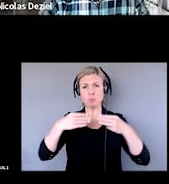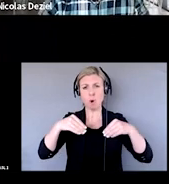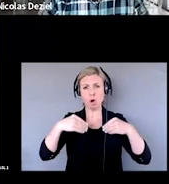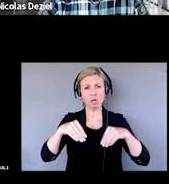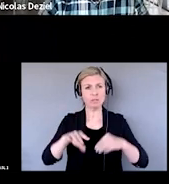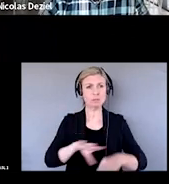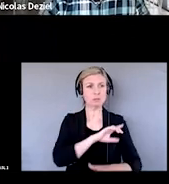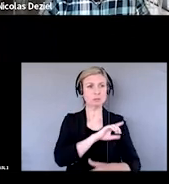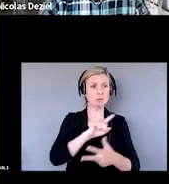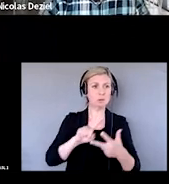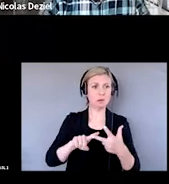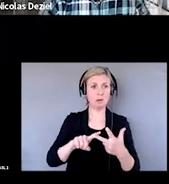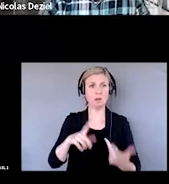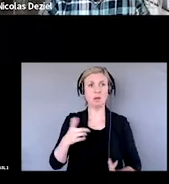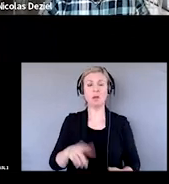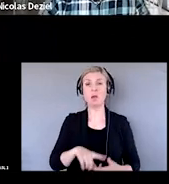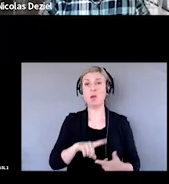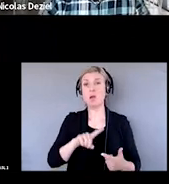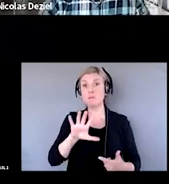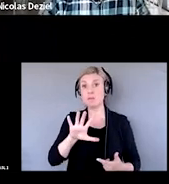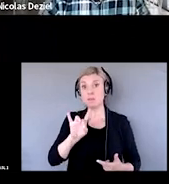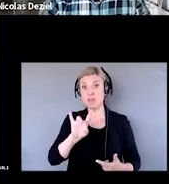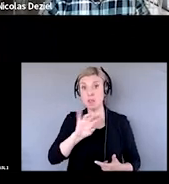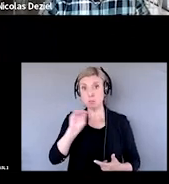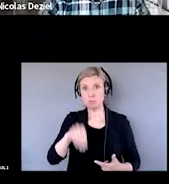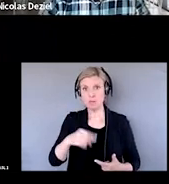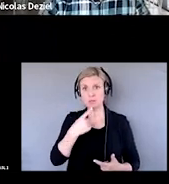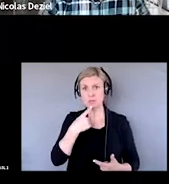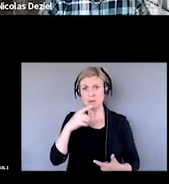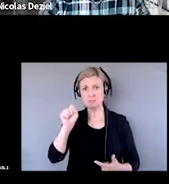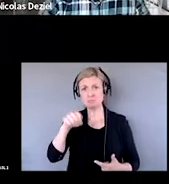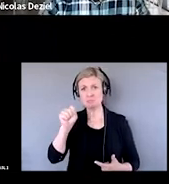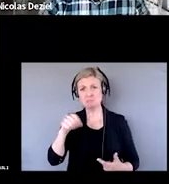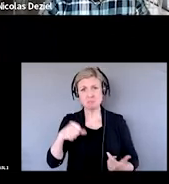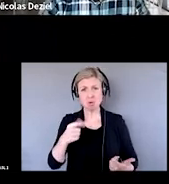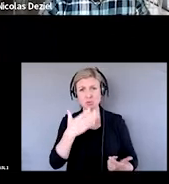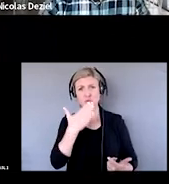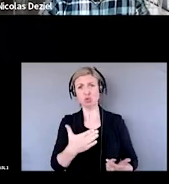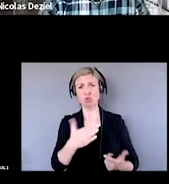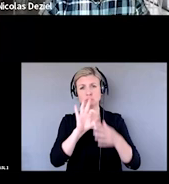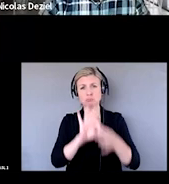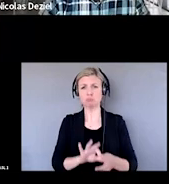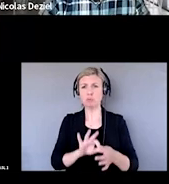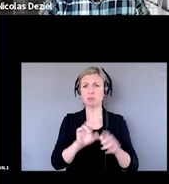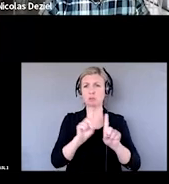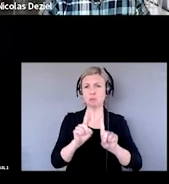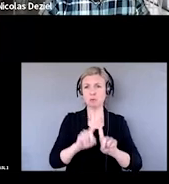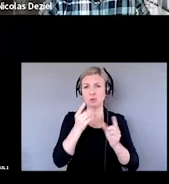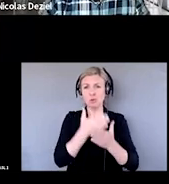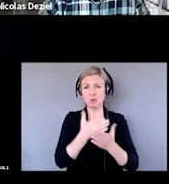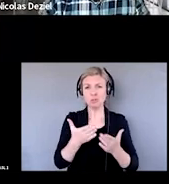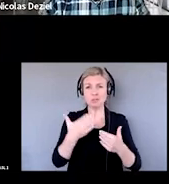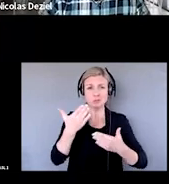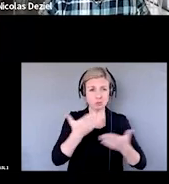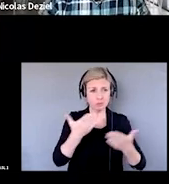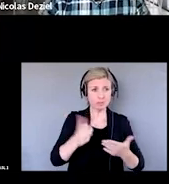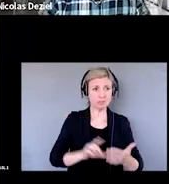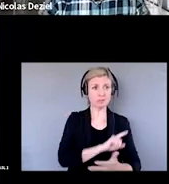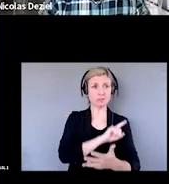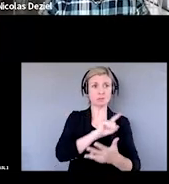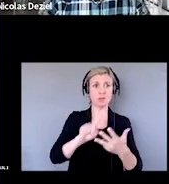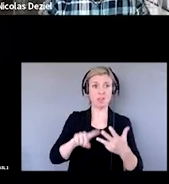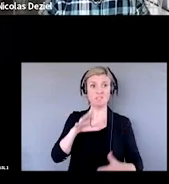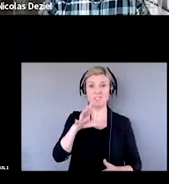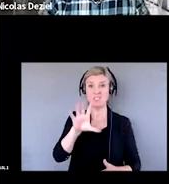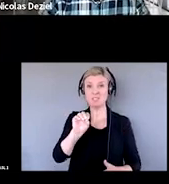services development. And 50% said that it's good for research and development and innovation. And this comes from small and